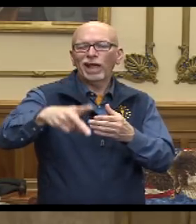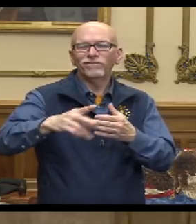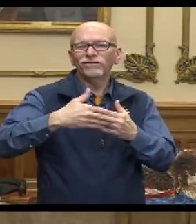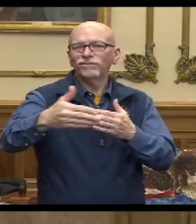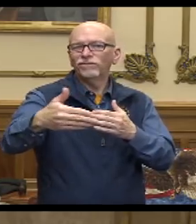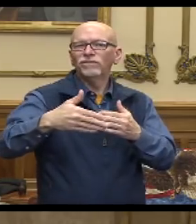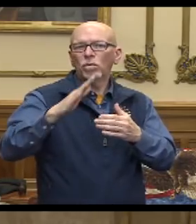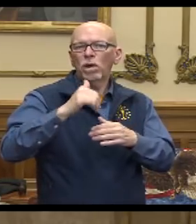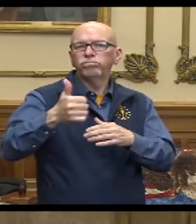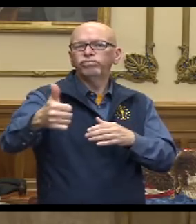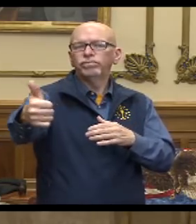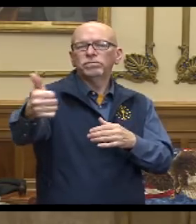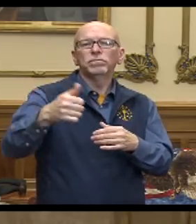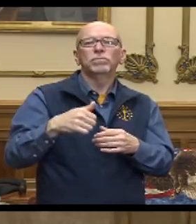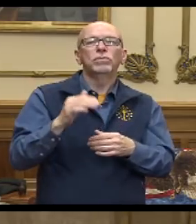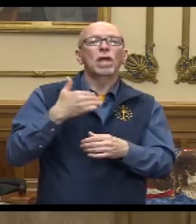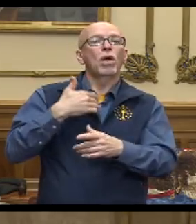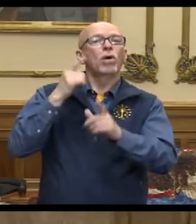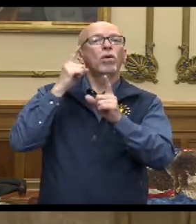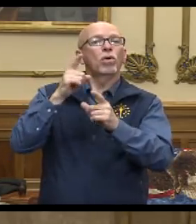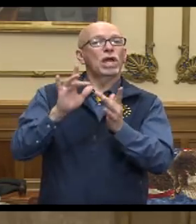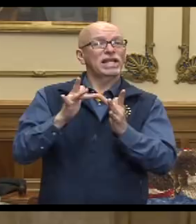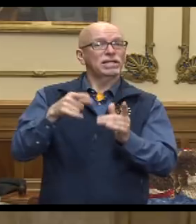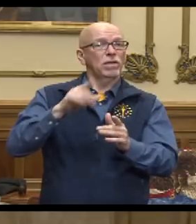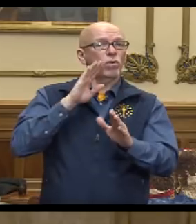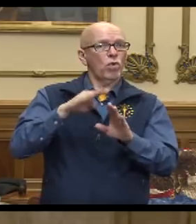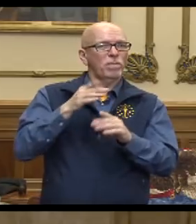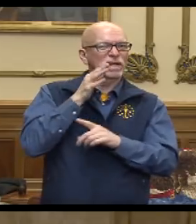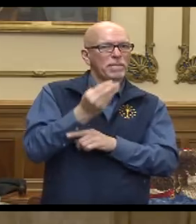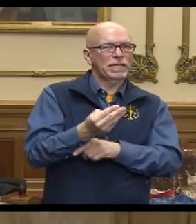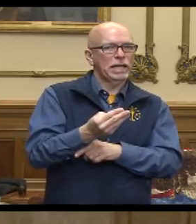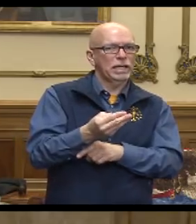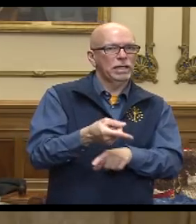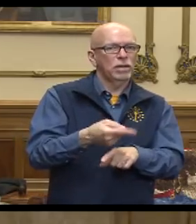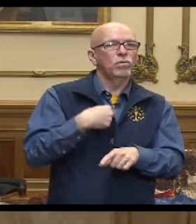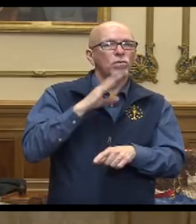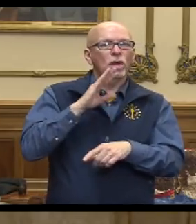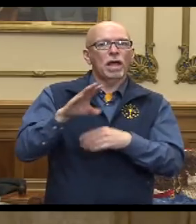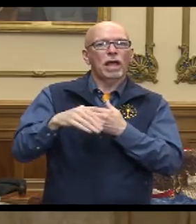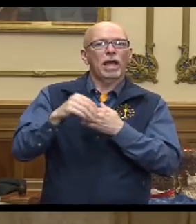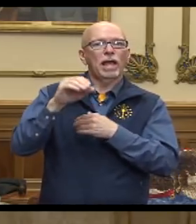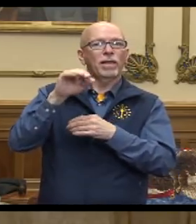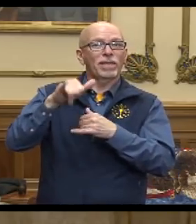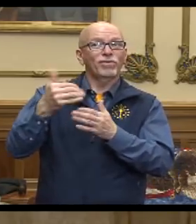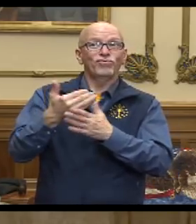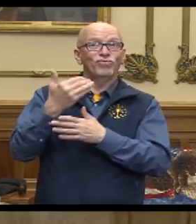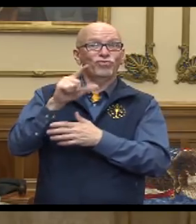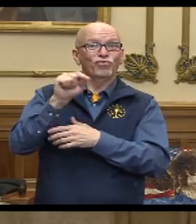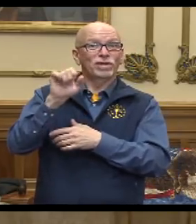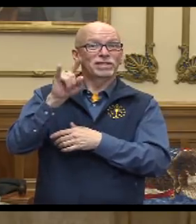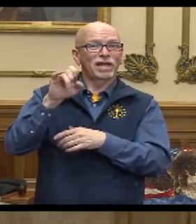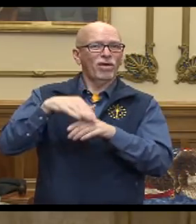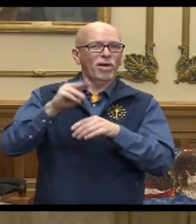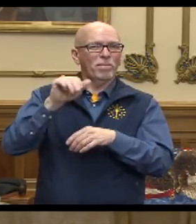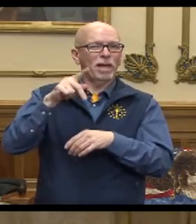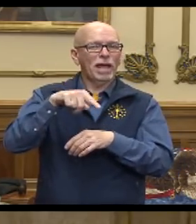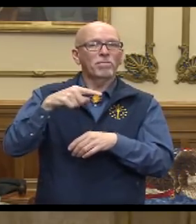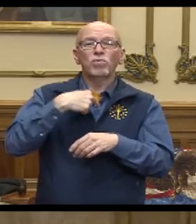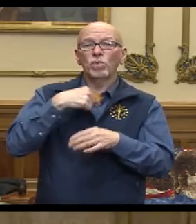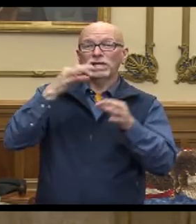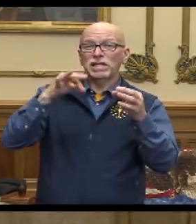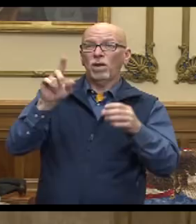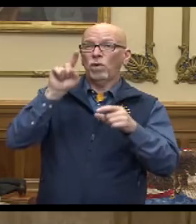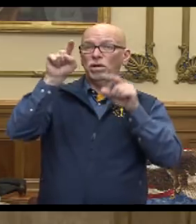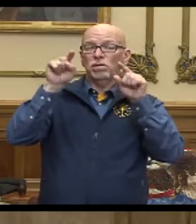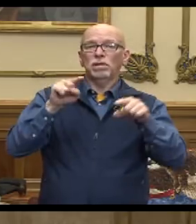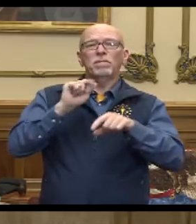that. So the portal, our goal is to have that open on Monday, and we're going to add those sites to the map as well. When we were choosing locations, we based it